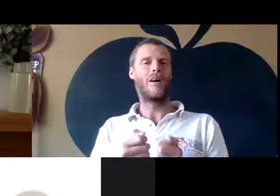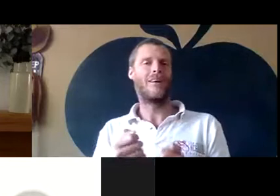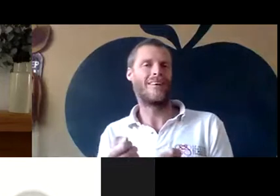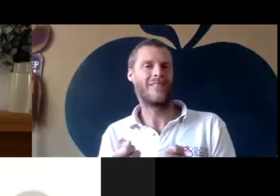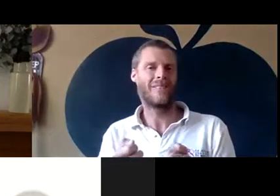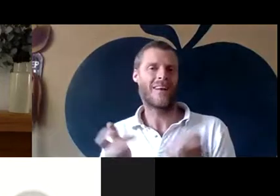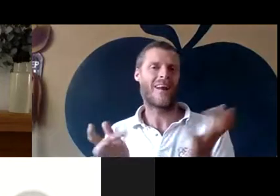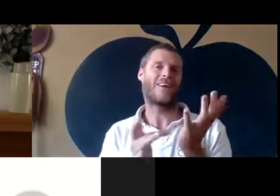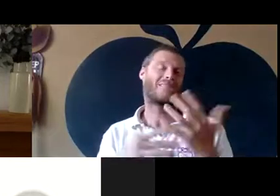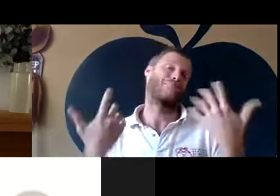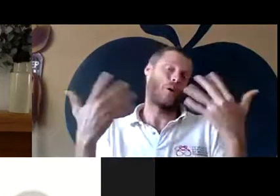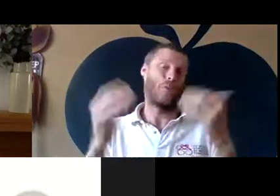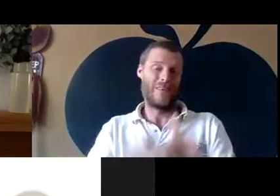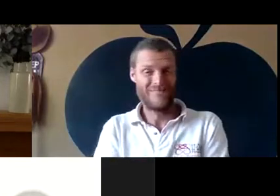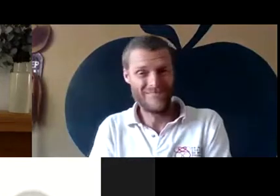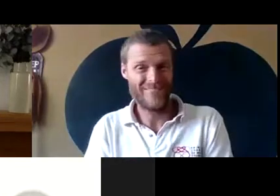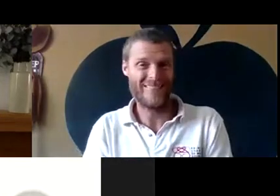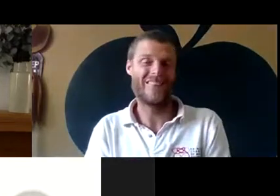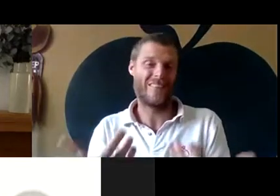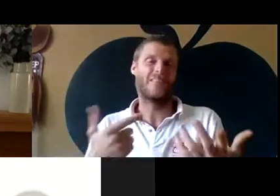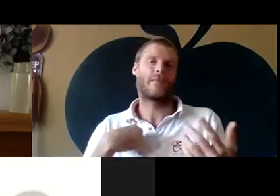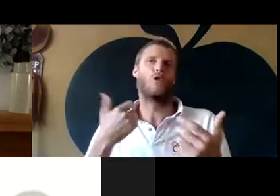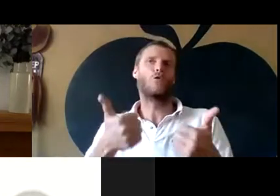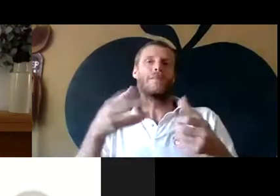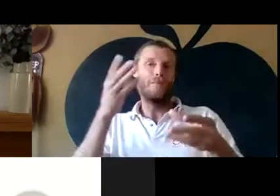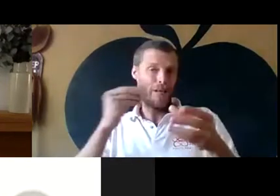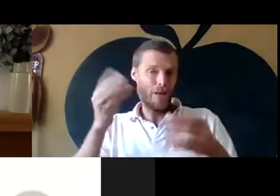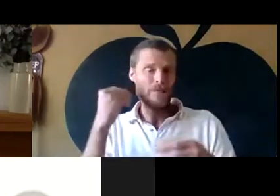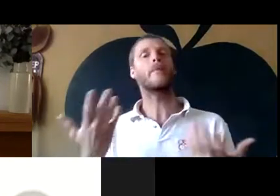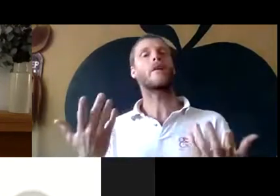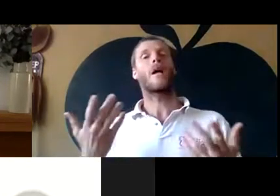we've got SMSs. Technology is wonderful.